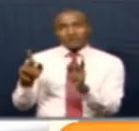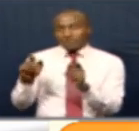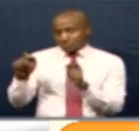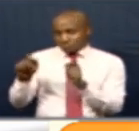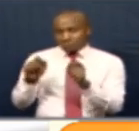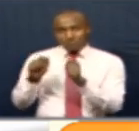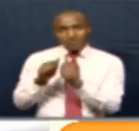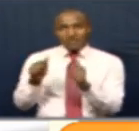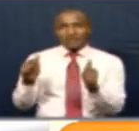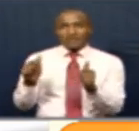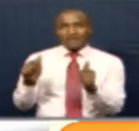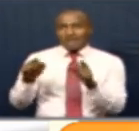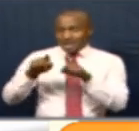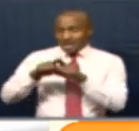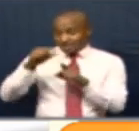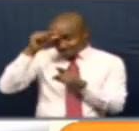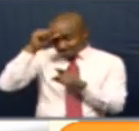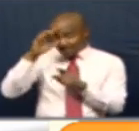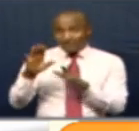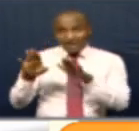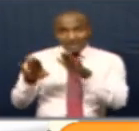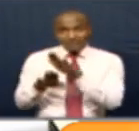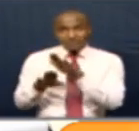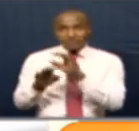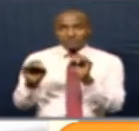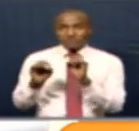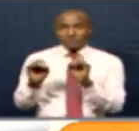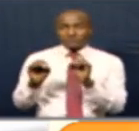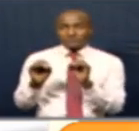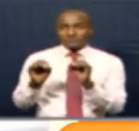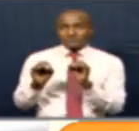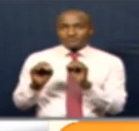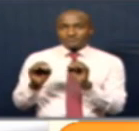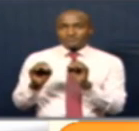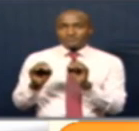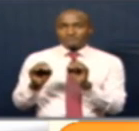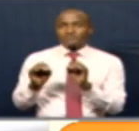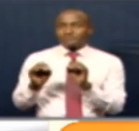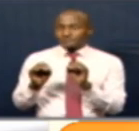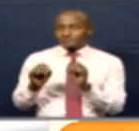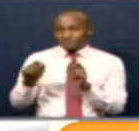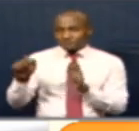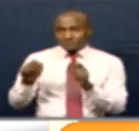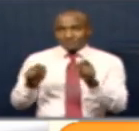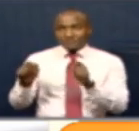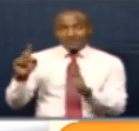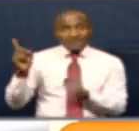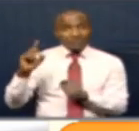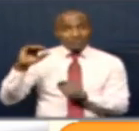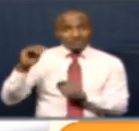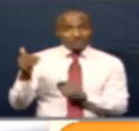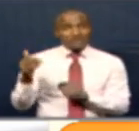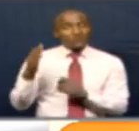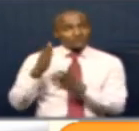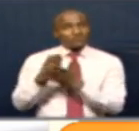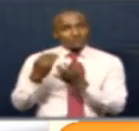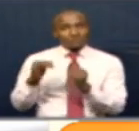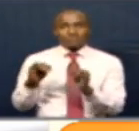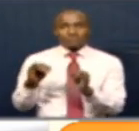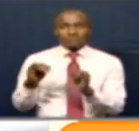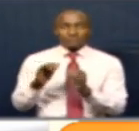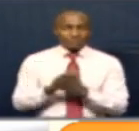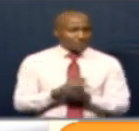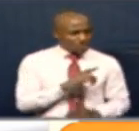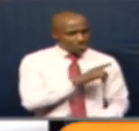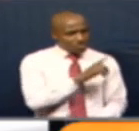say, as a governor with no deputy, in the context of running a city, and that is Nairobi, he has done well. To those who